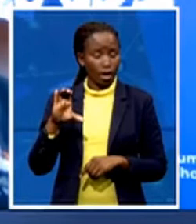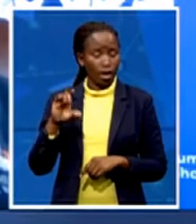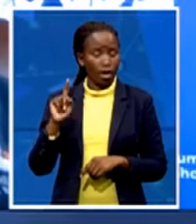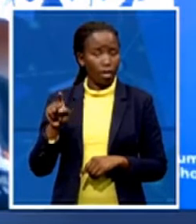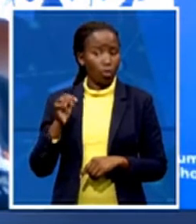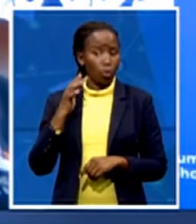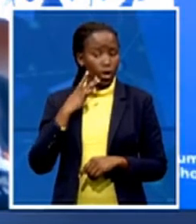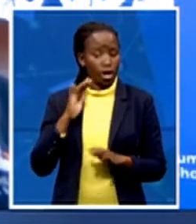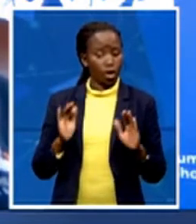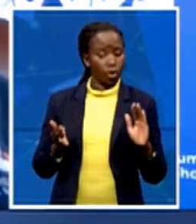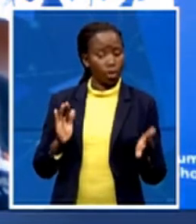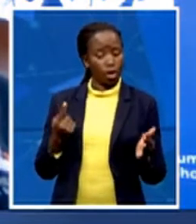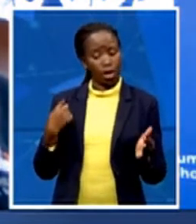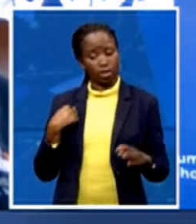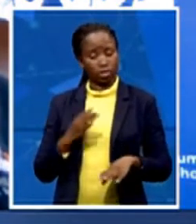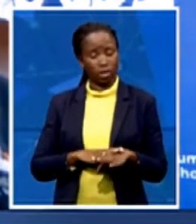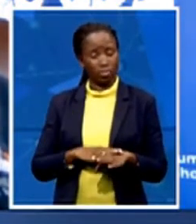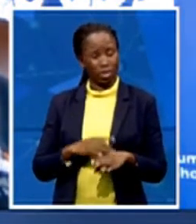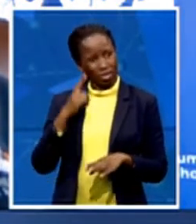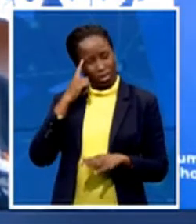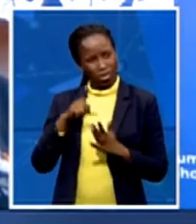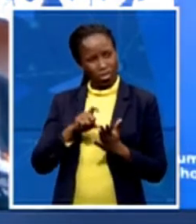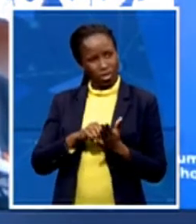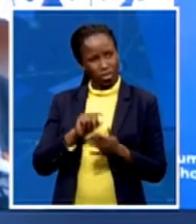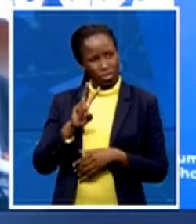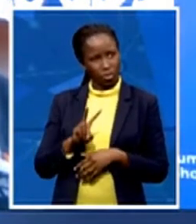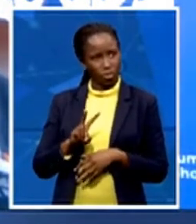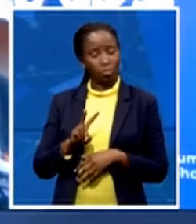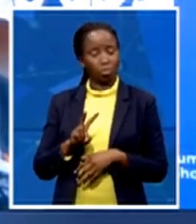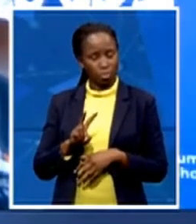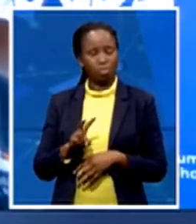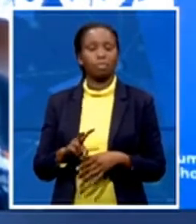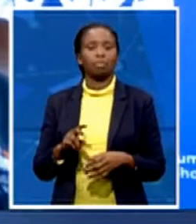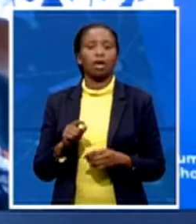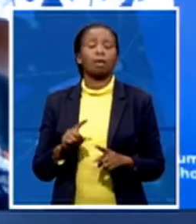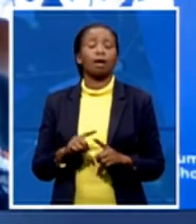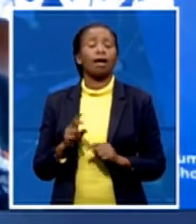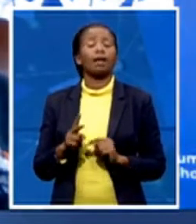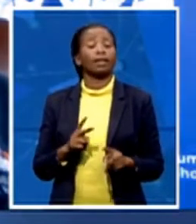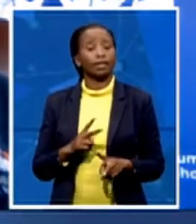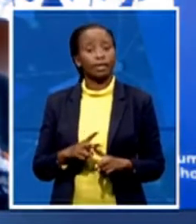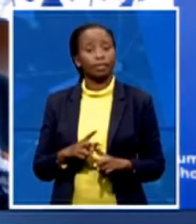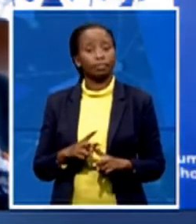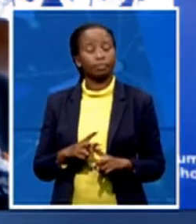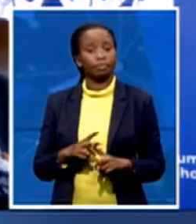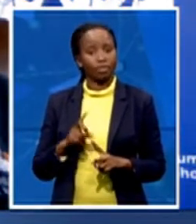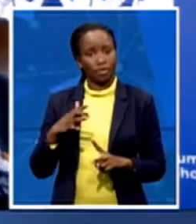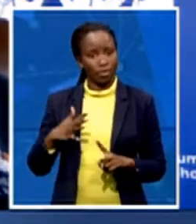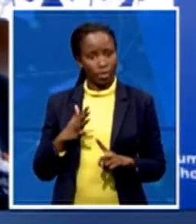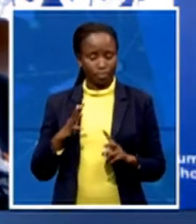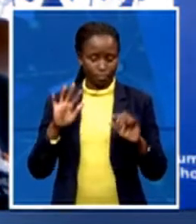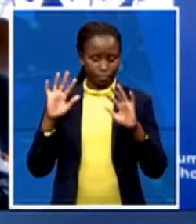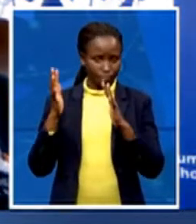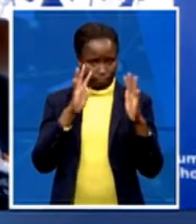2nd. Plus also in regard to, because I want also to congratulate those sites where they've